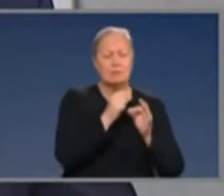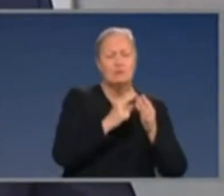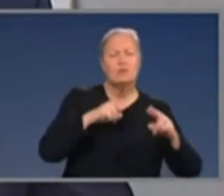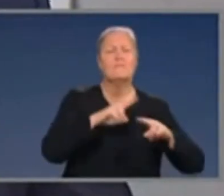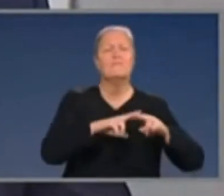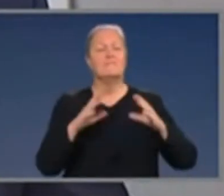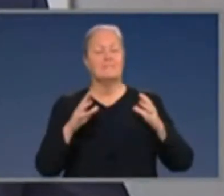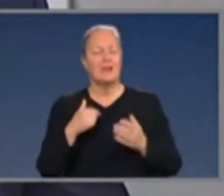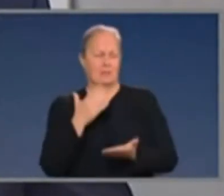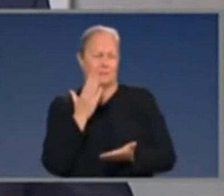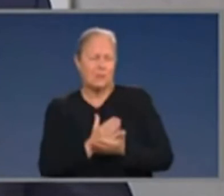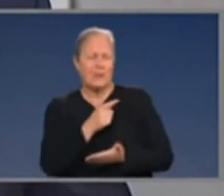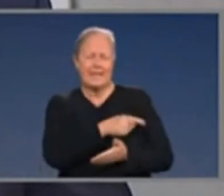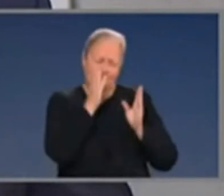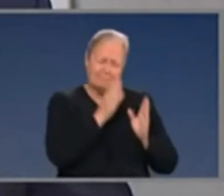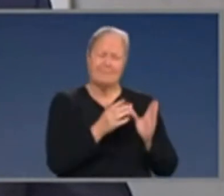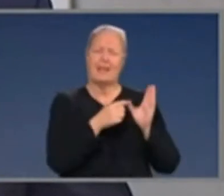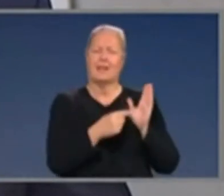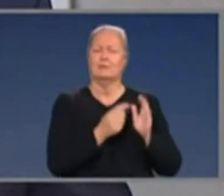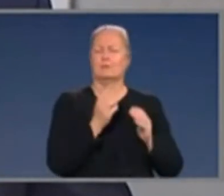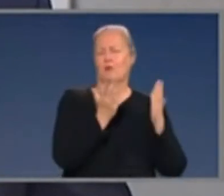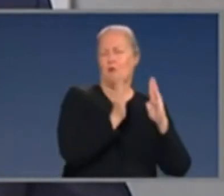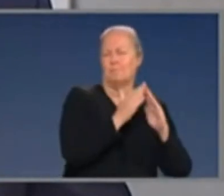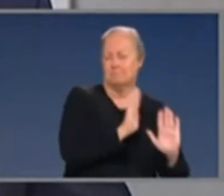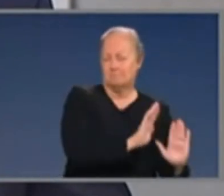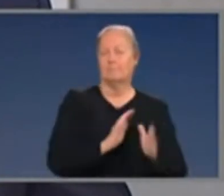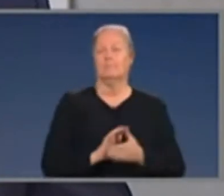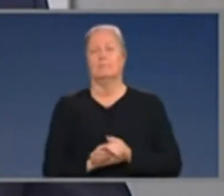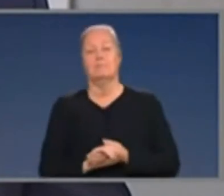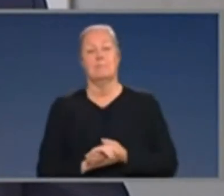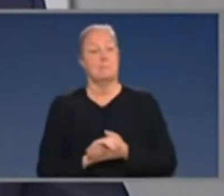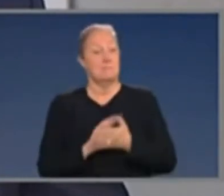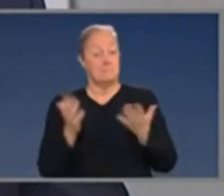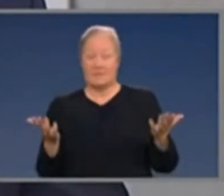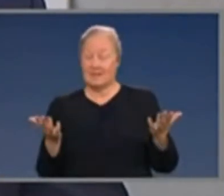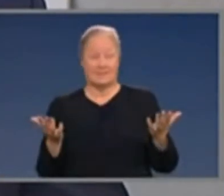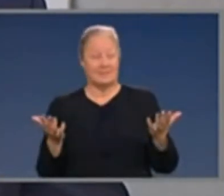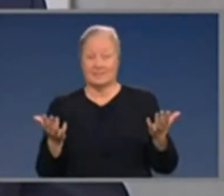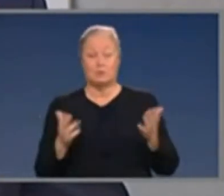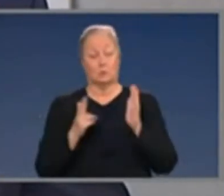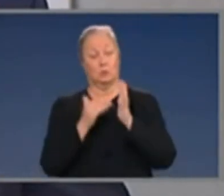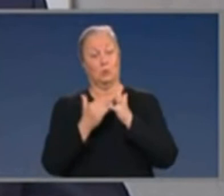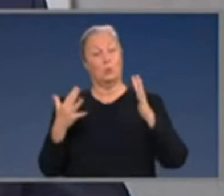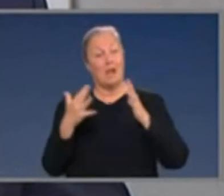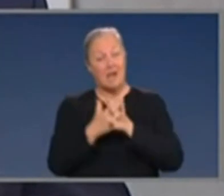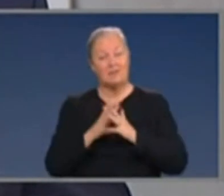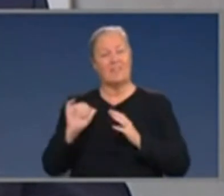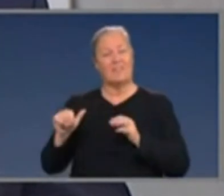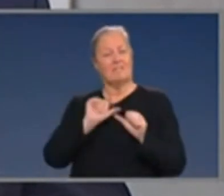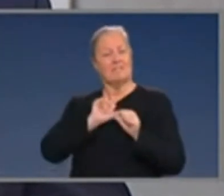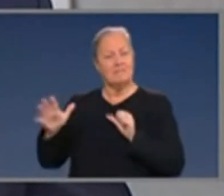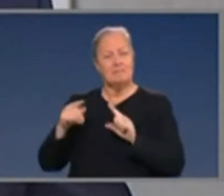he more likely is. But I think what that demonstrated was the rapid nature of the response of the New South Wales tracing